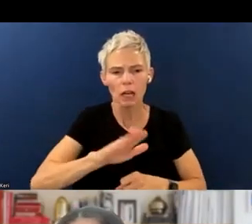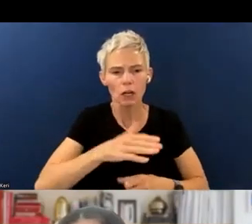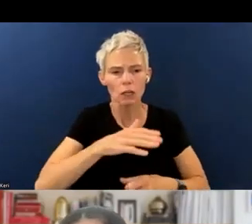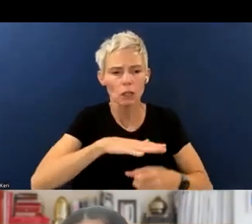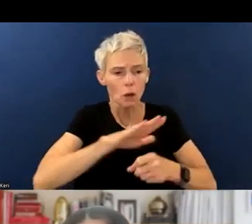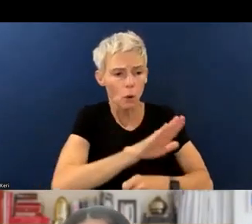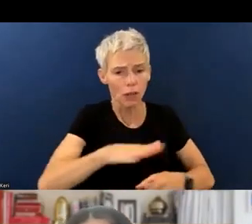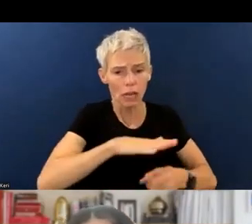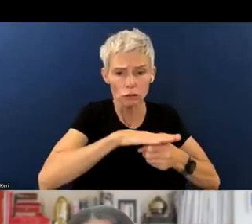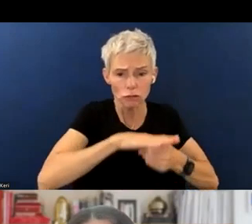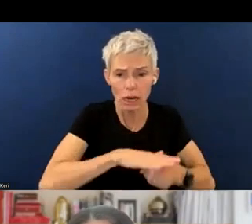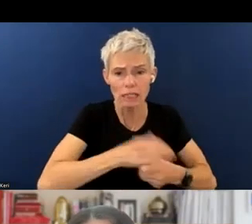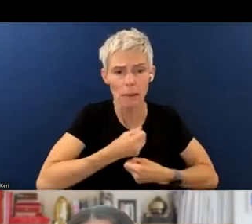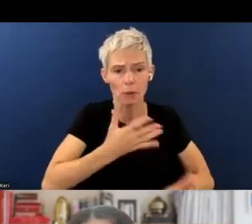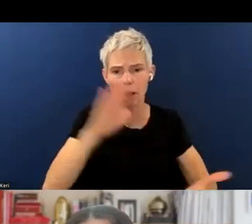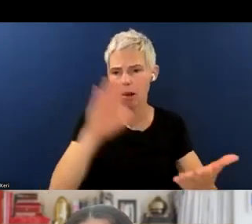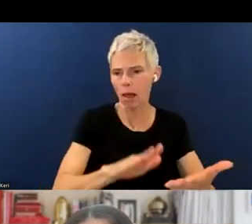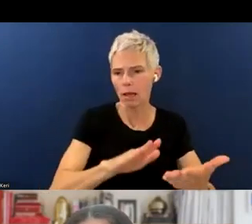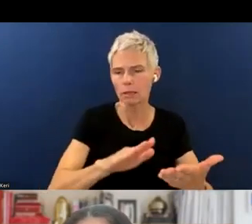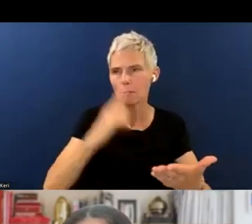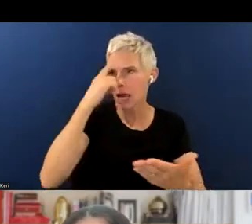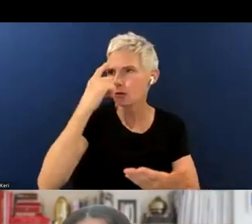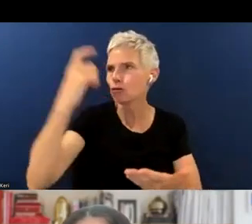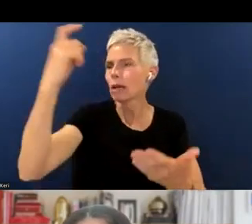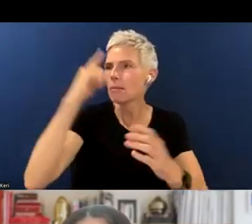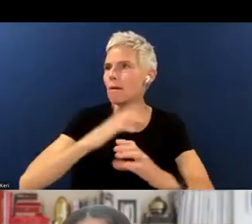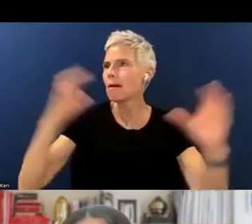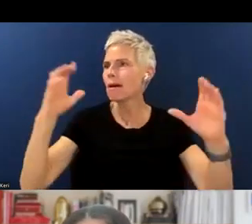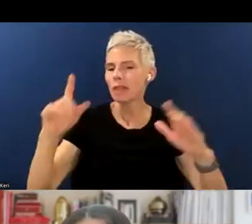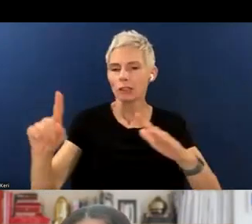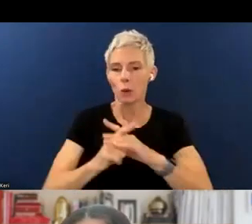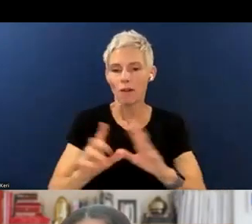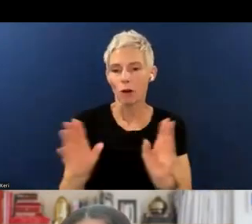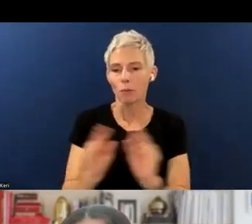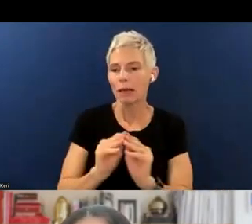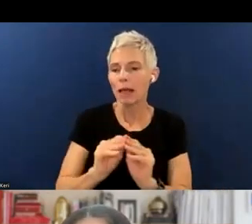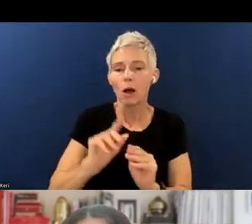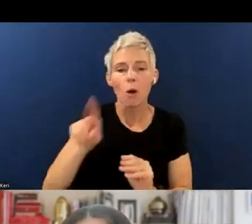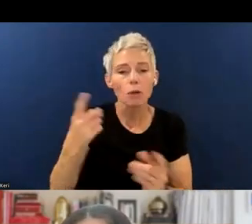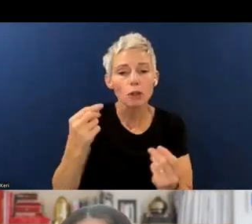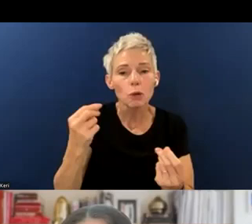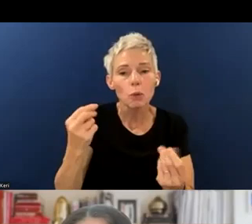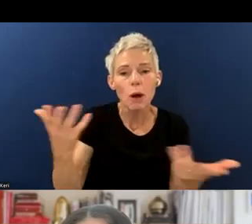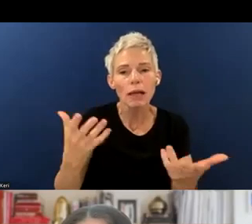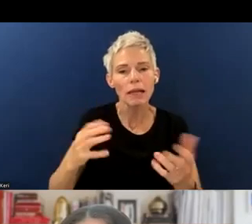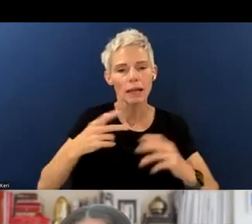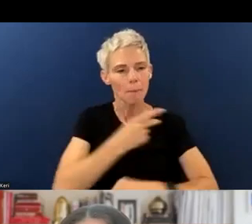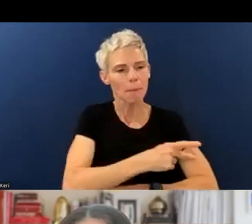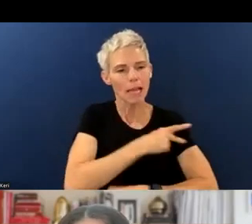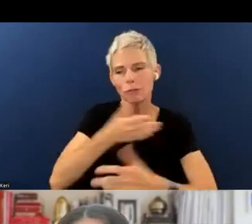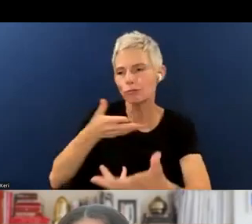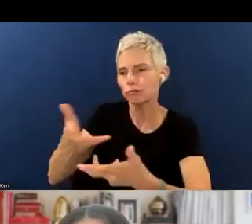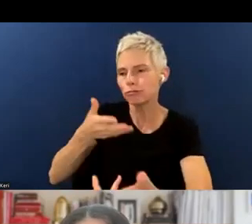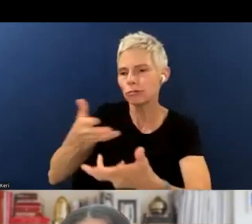My dream one day is that they show up for a session and all they do is talk to a patient and all the administrative burden